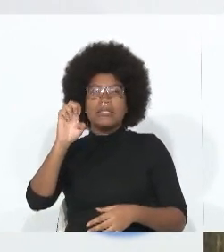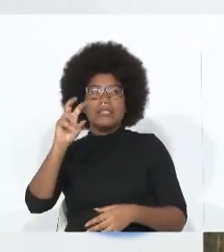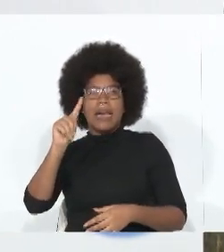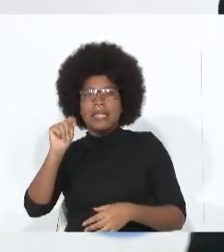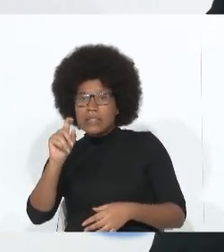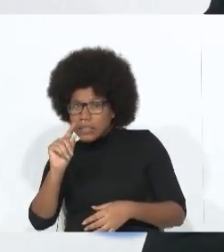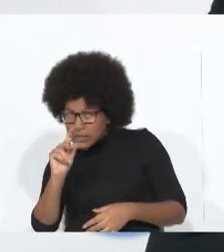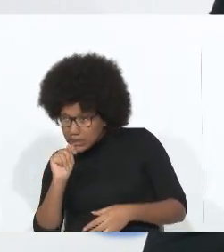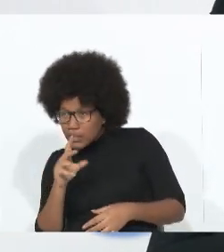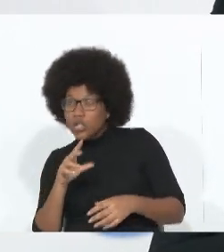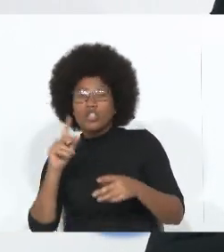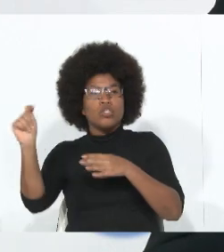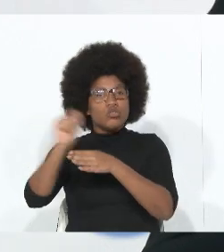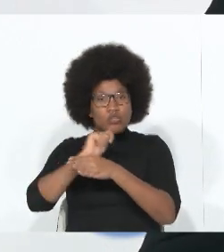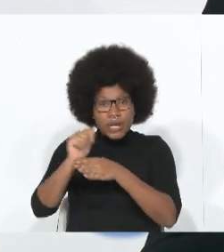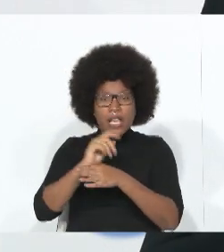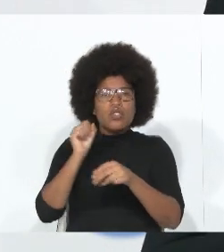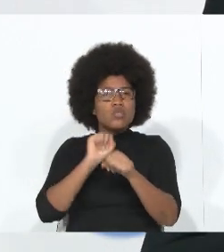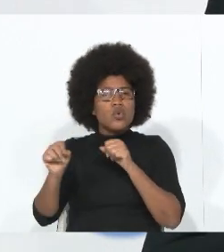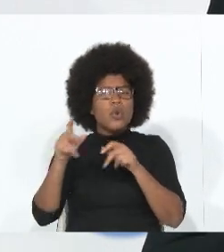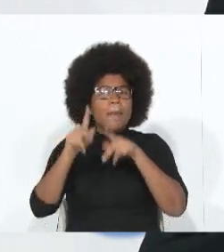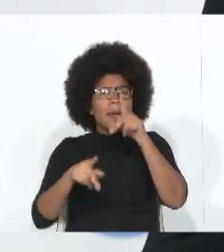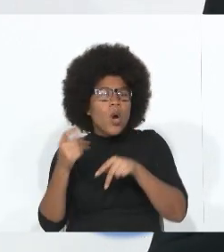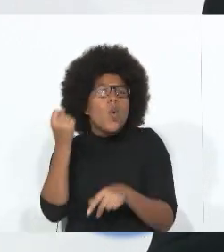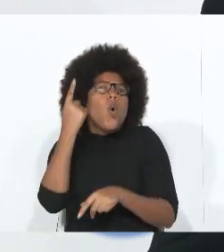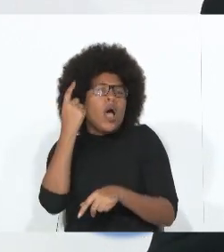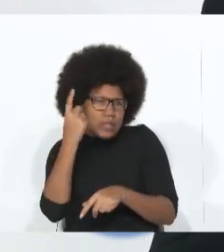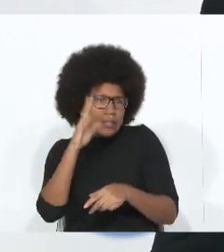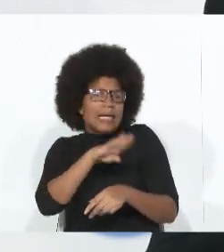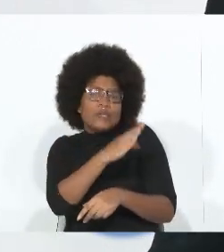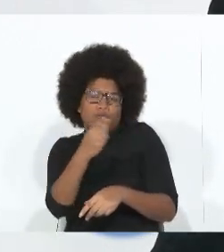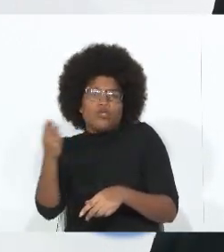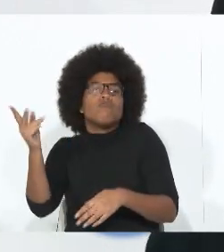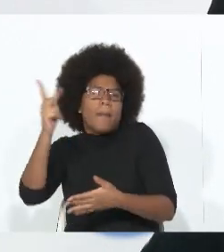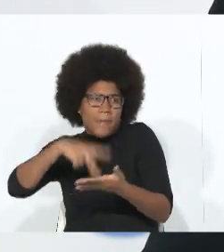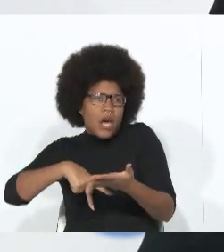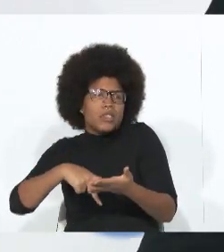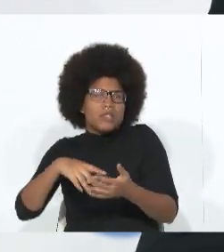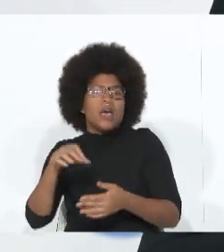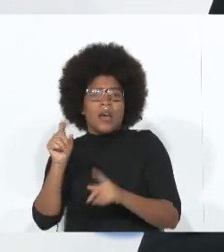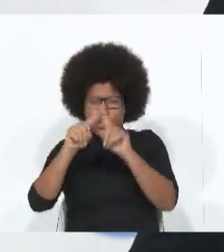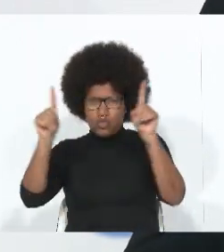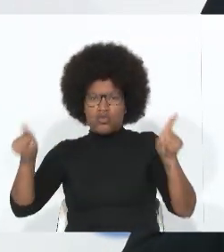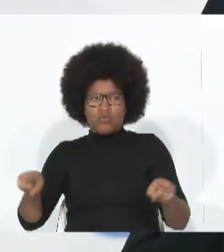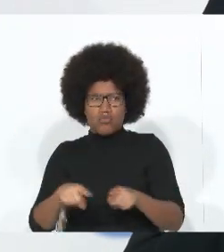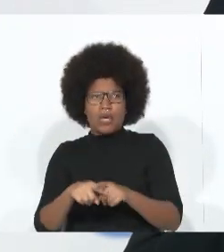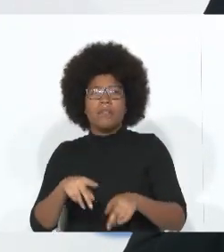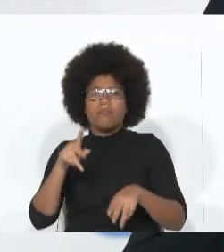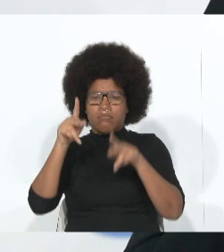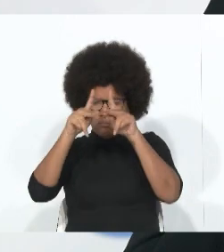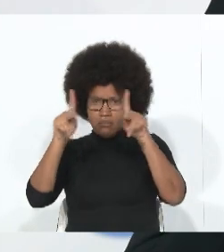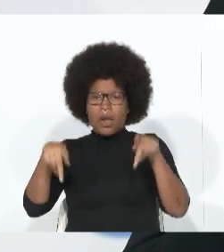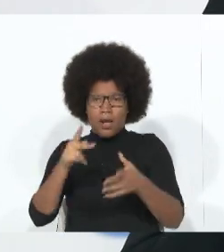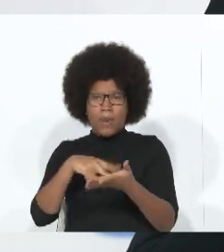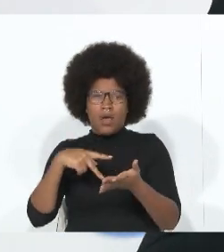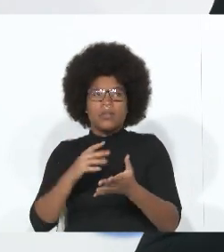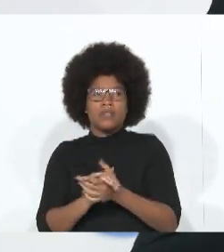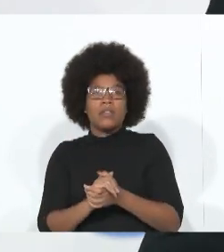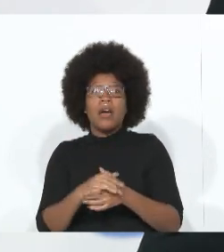training, so that you have people understand all the different components of the screen part of it, and